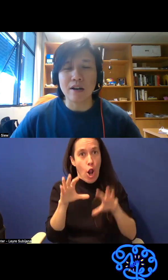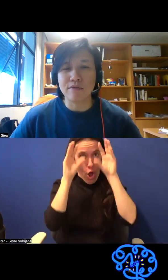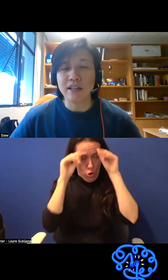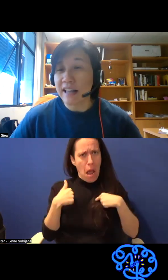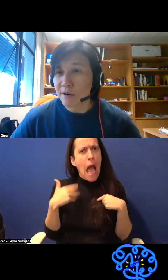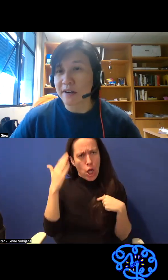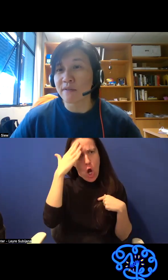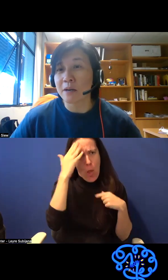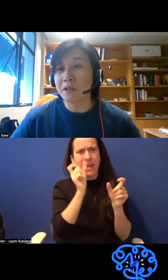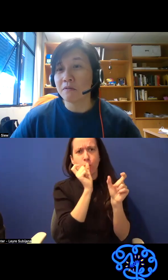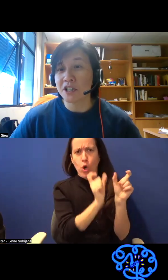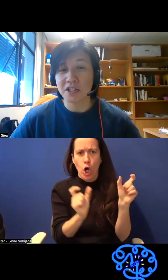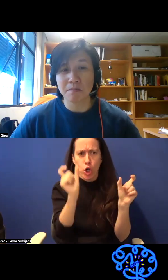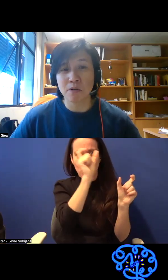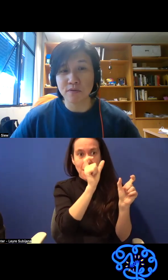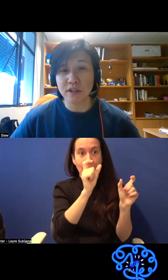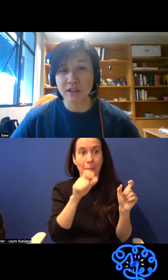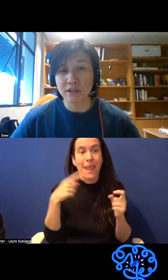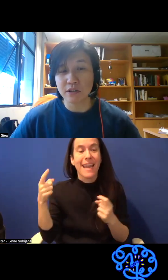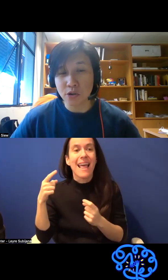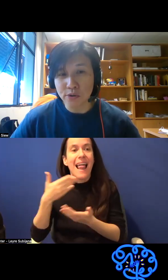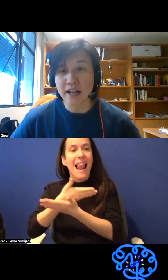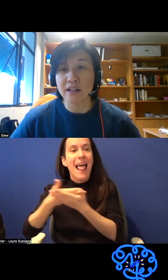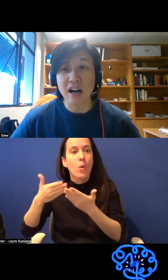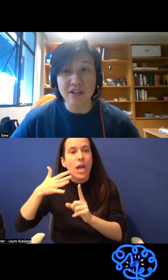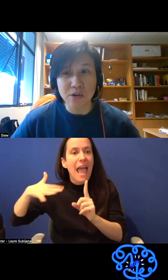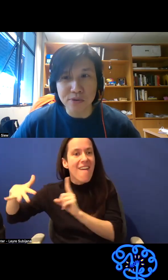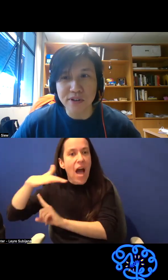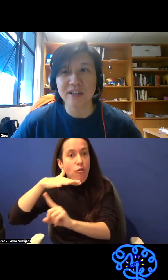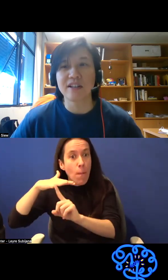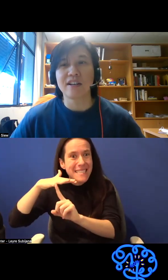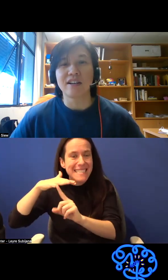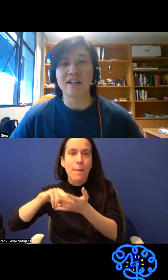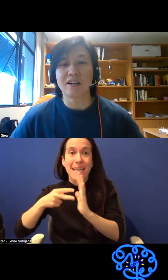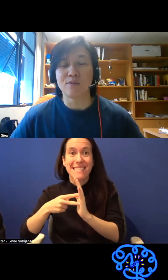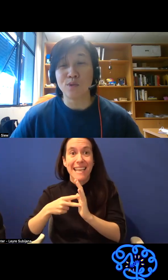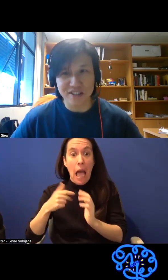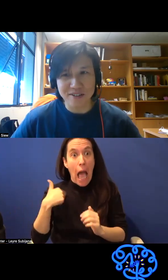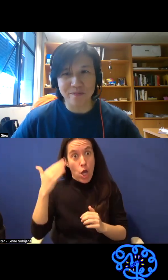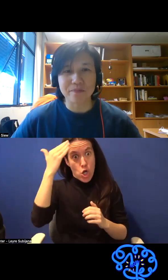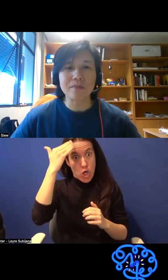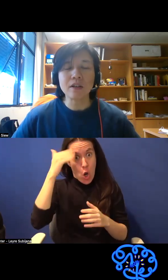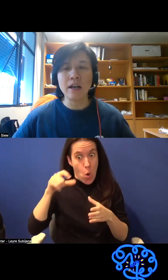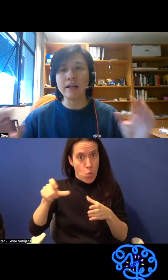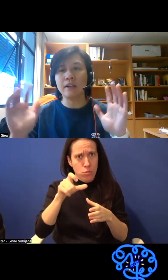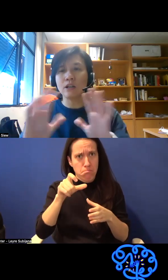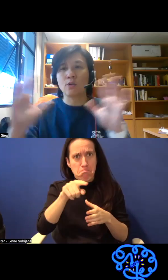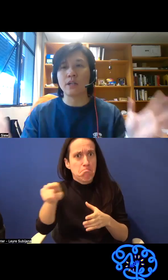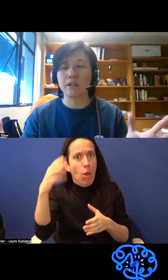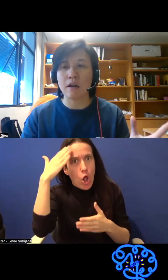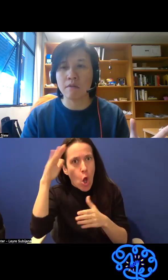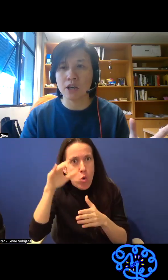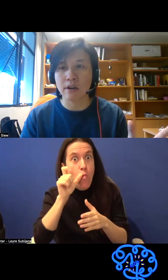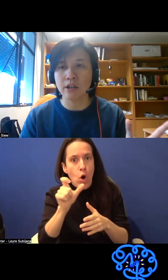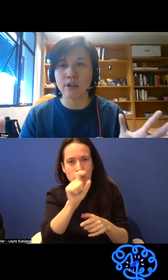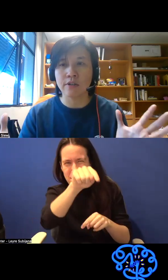we have the language environment, which is both the known and the unknown words. And then I think the question